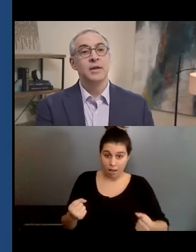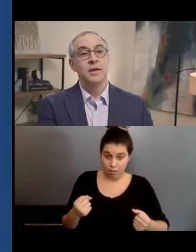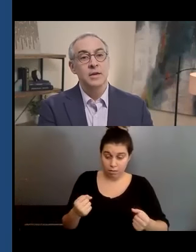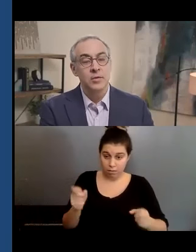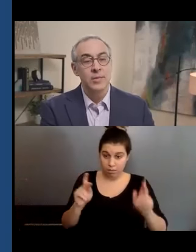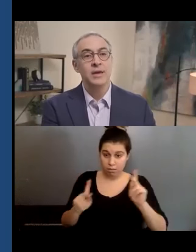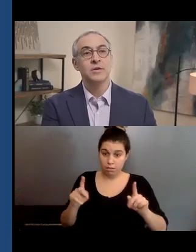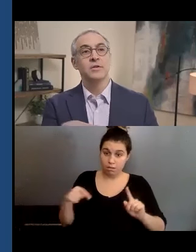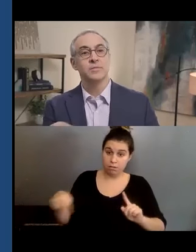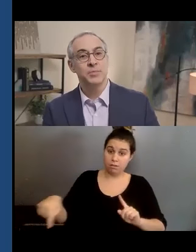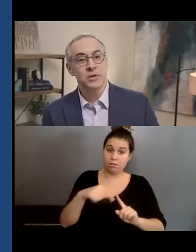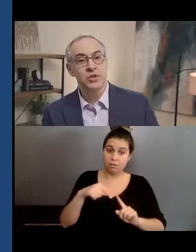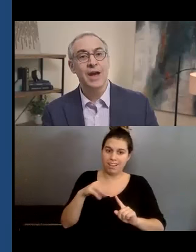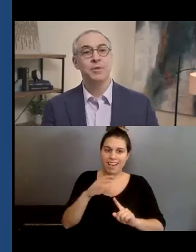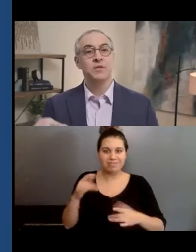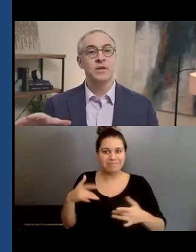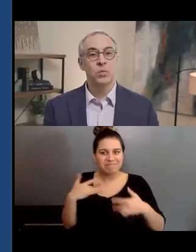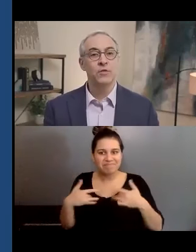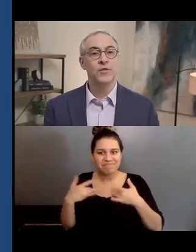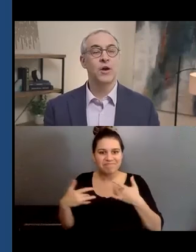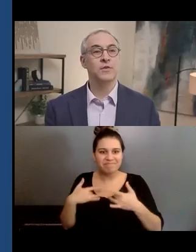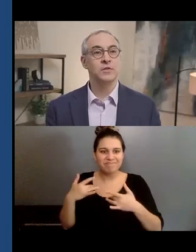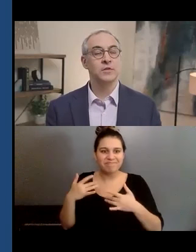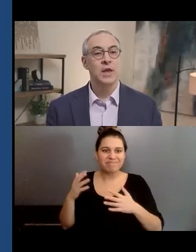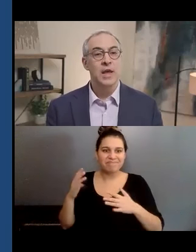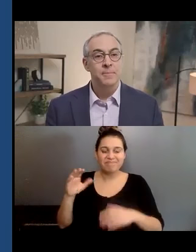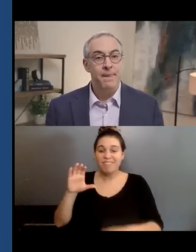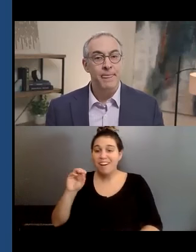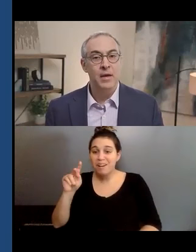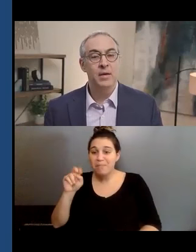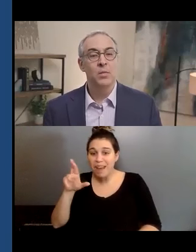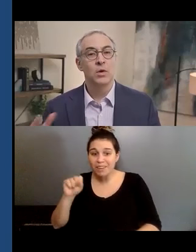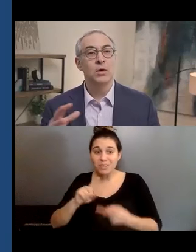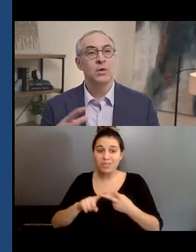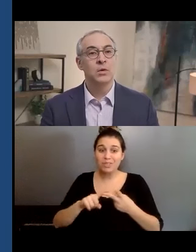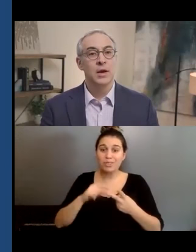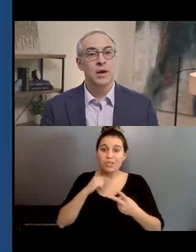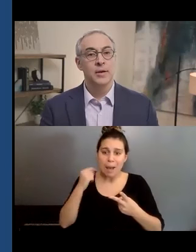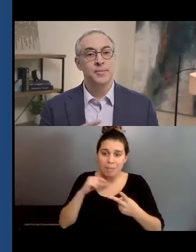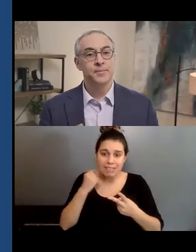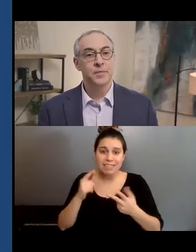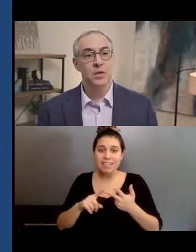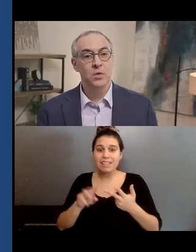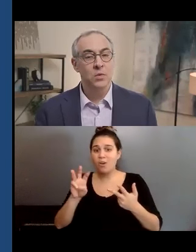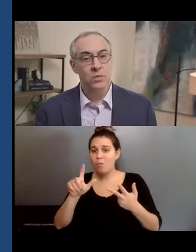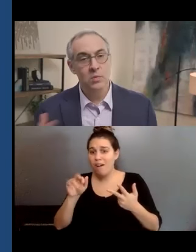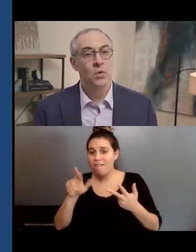excitingly, commanders, people in chaplaincy and welfare officers will